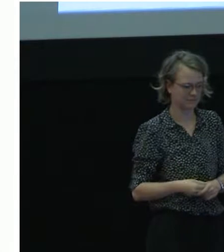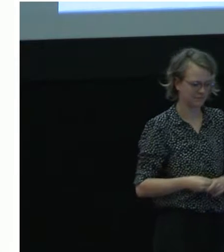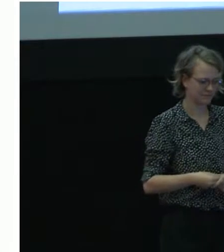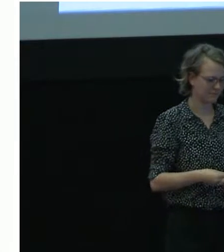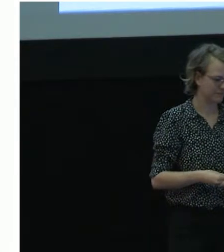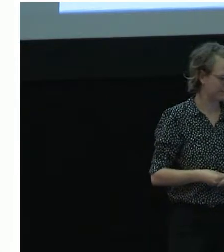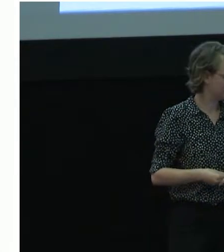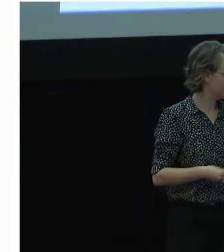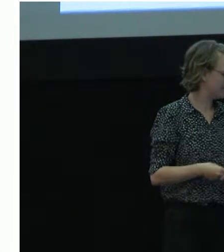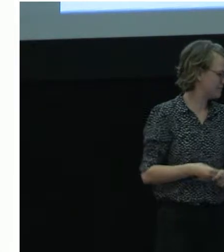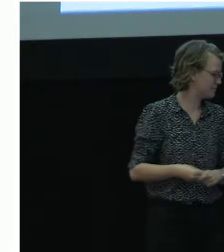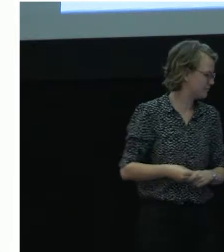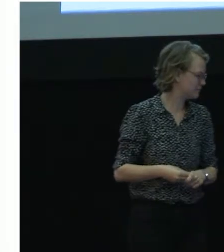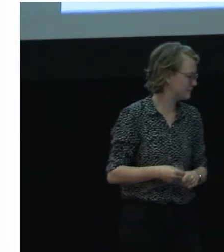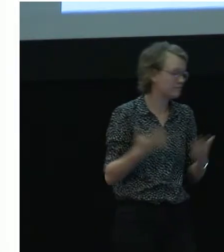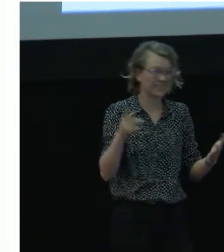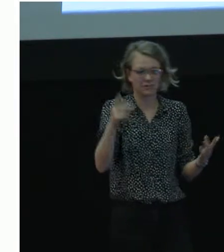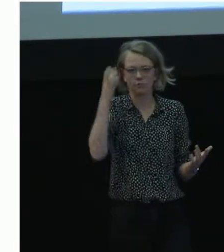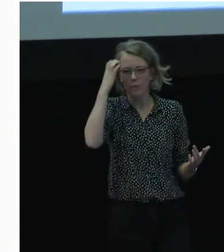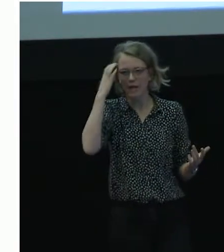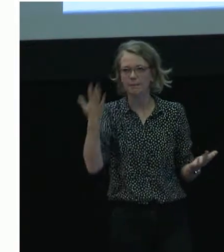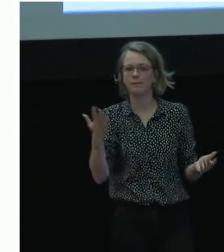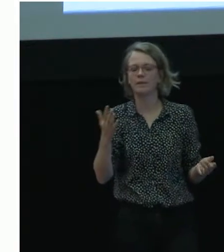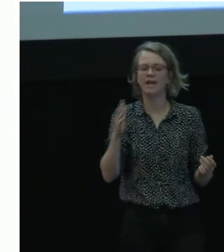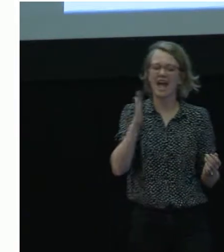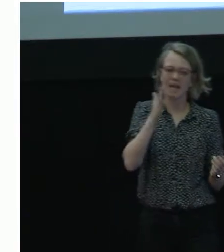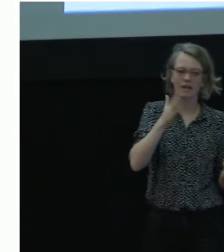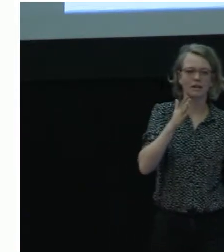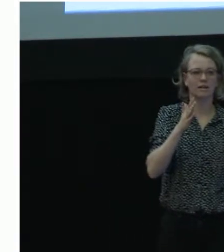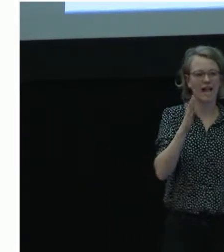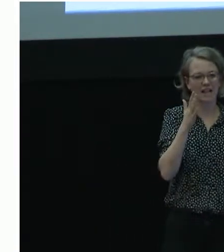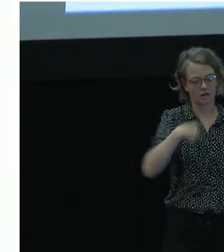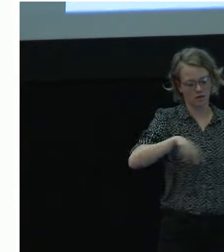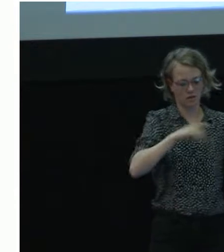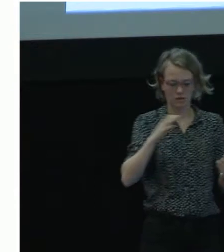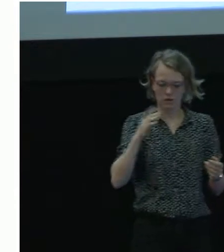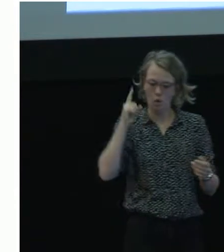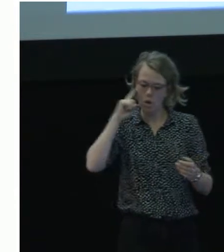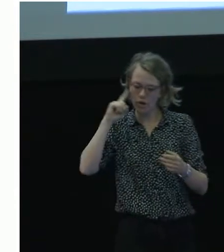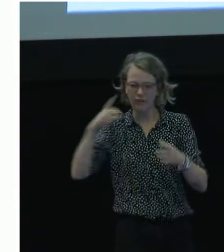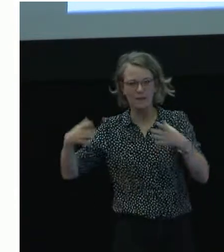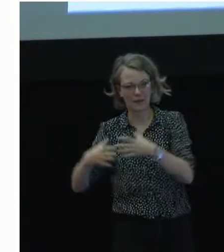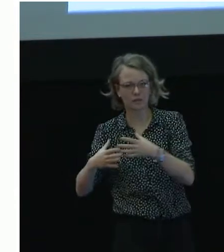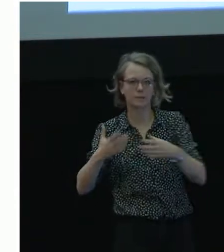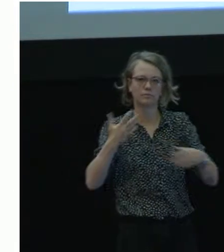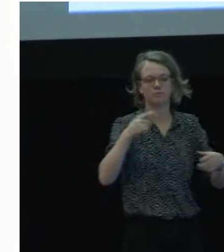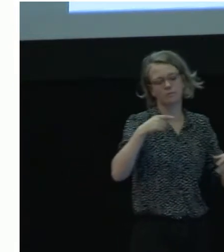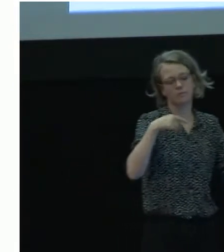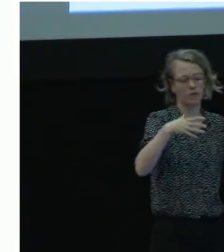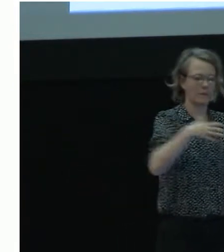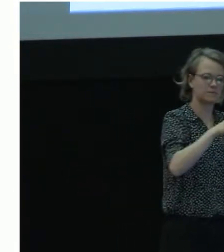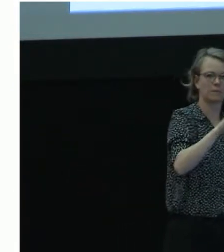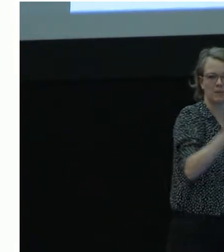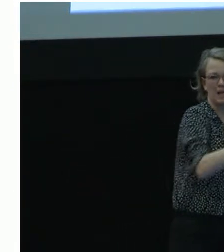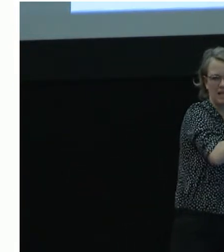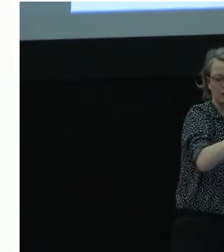country is not their first language. That's something that's important to realize. Sometimes that causes problems.